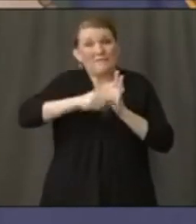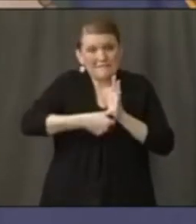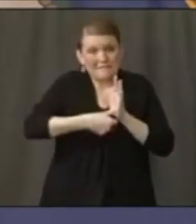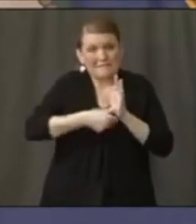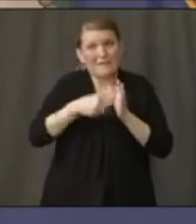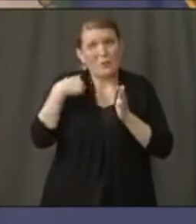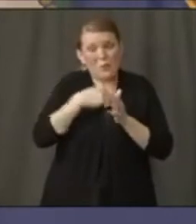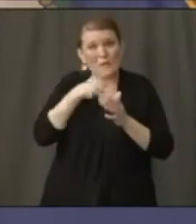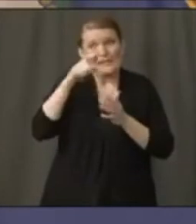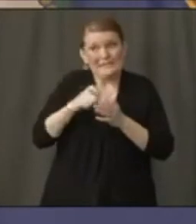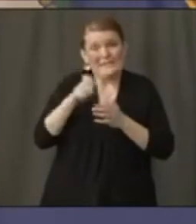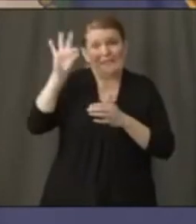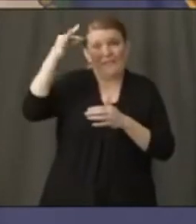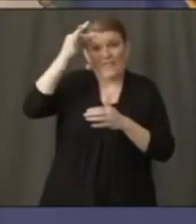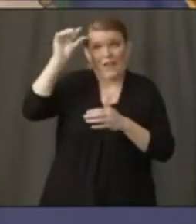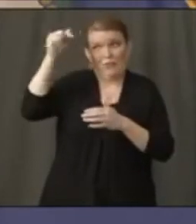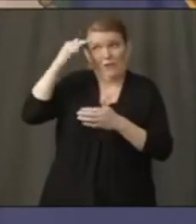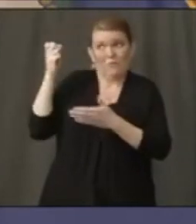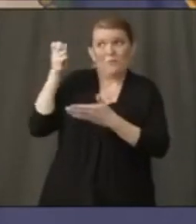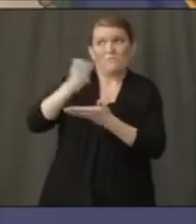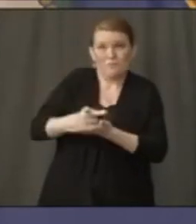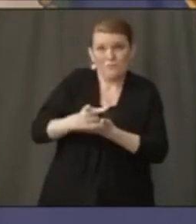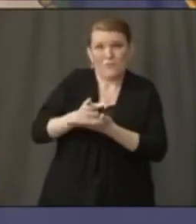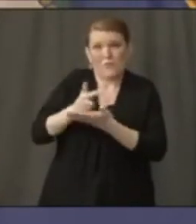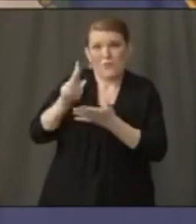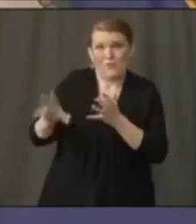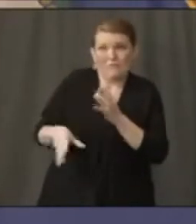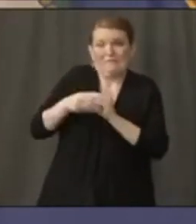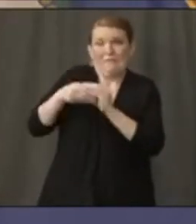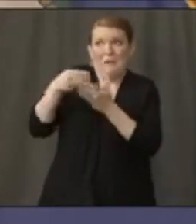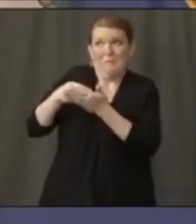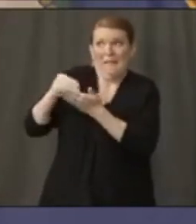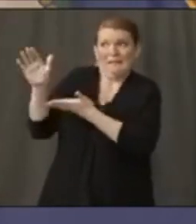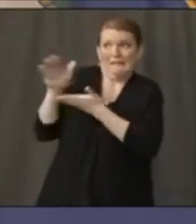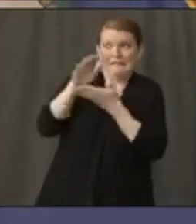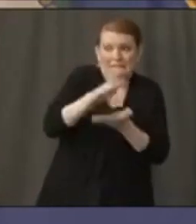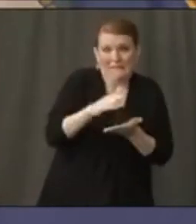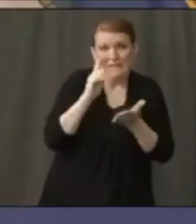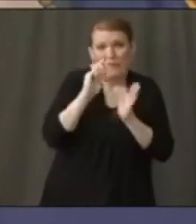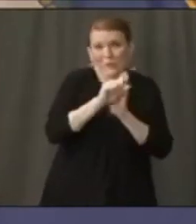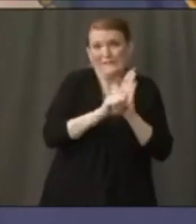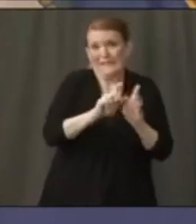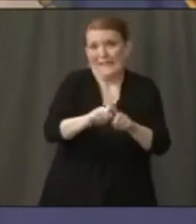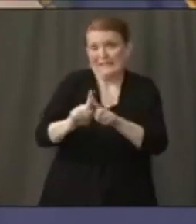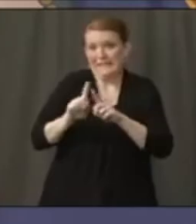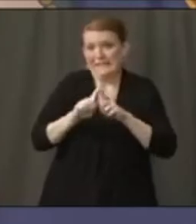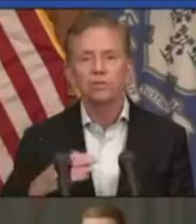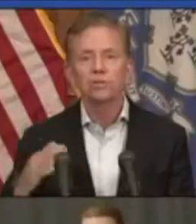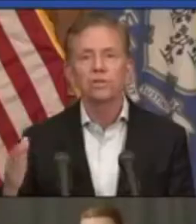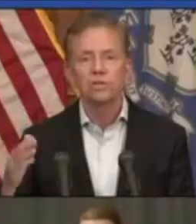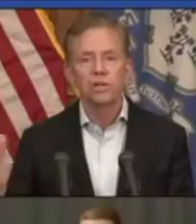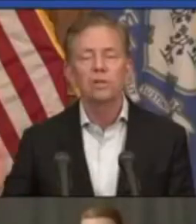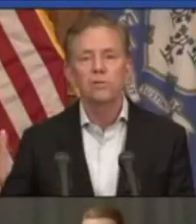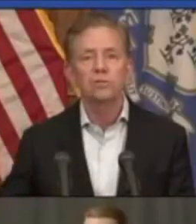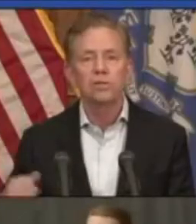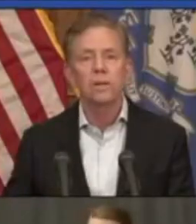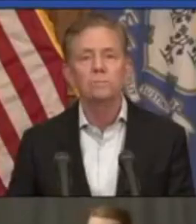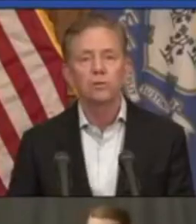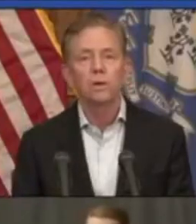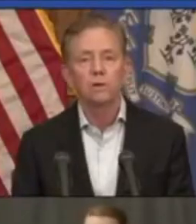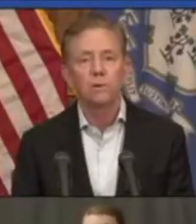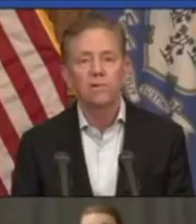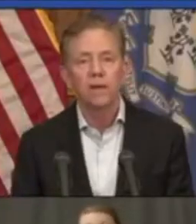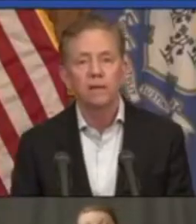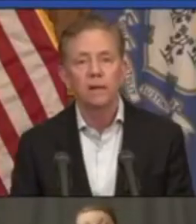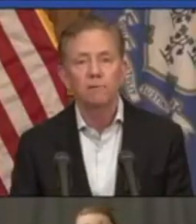compromise. With that, I can just tell you briefly on the daily summary you see here, the numbers just continued the same trend